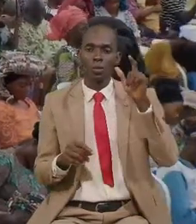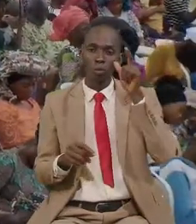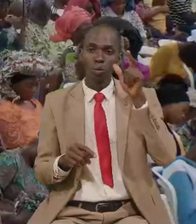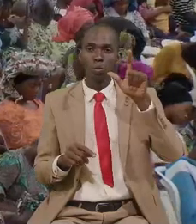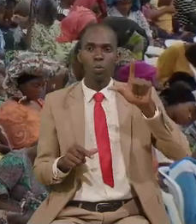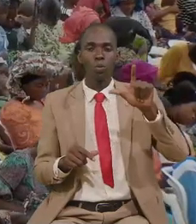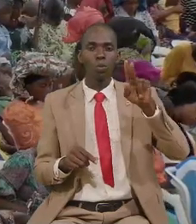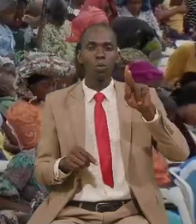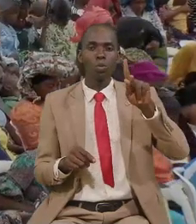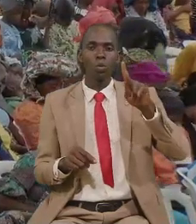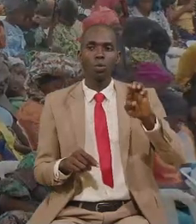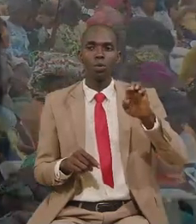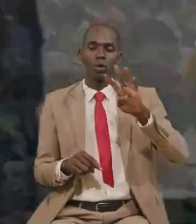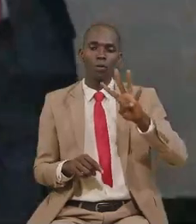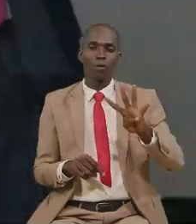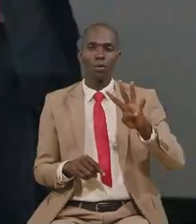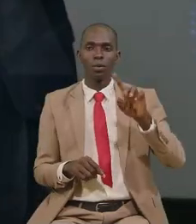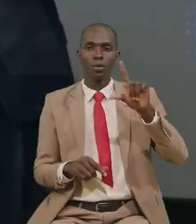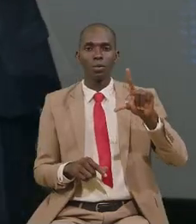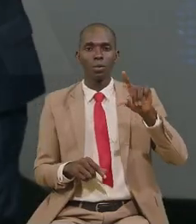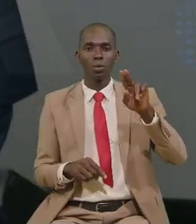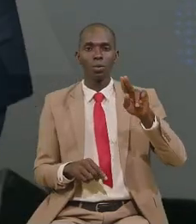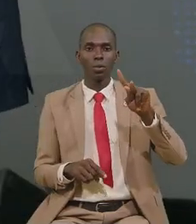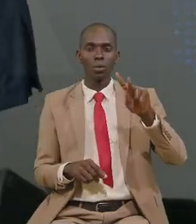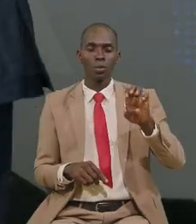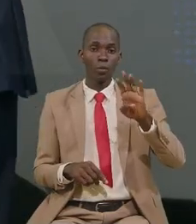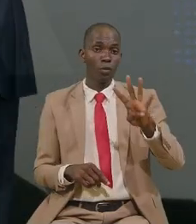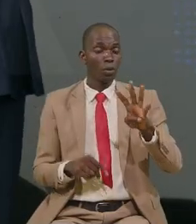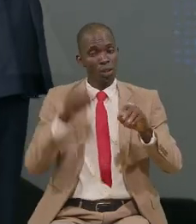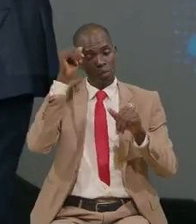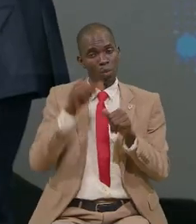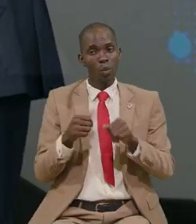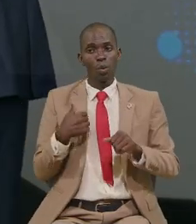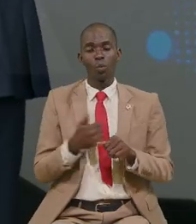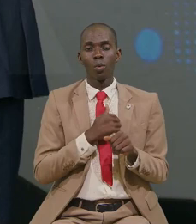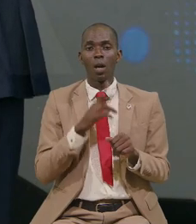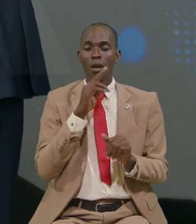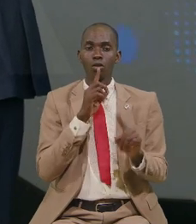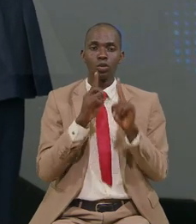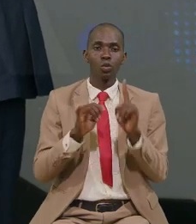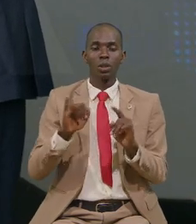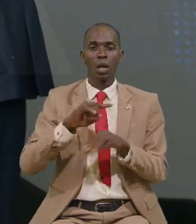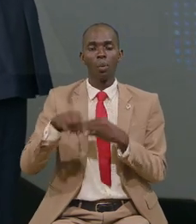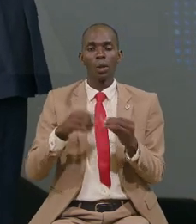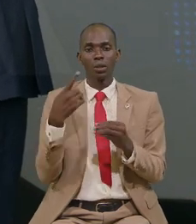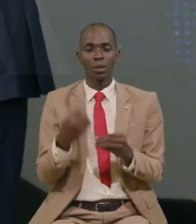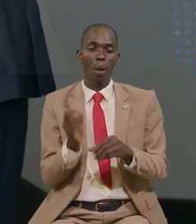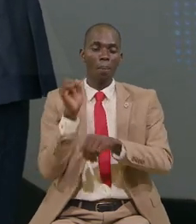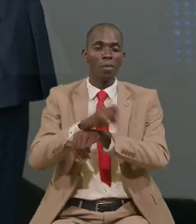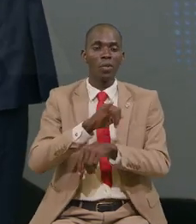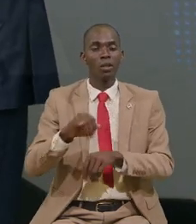In Luke chapter 4, remember, we're talking about the prevailing authority of